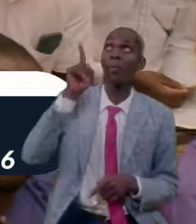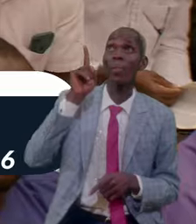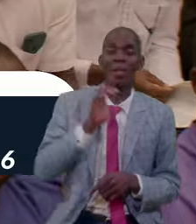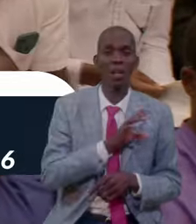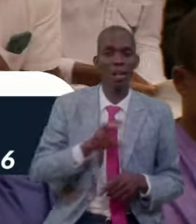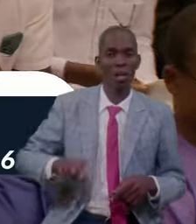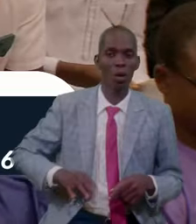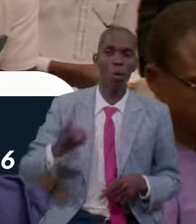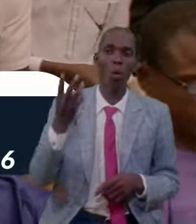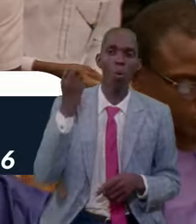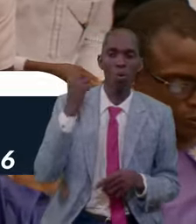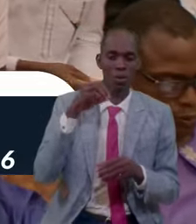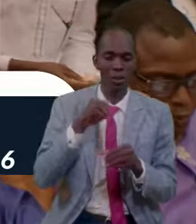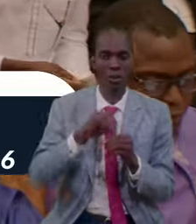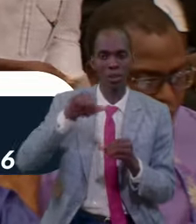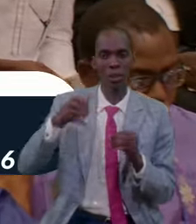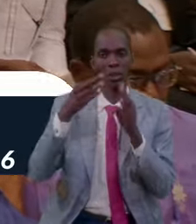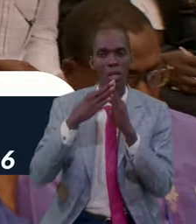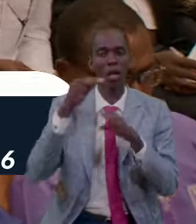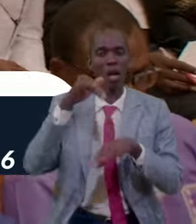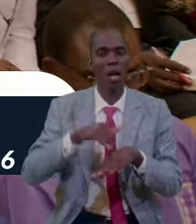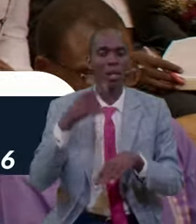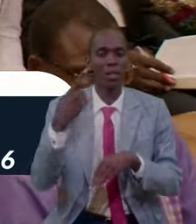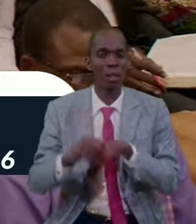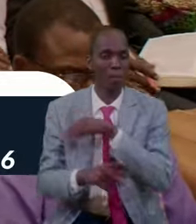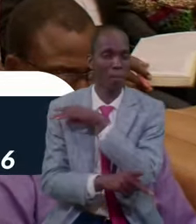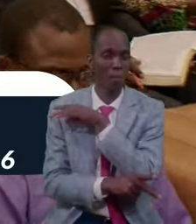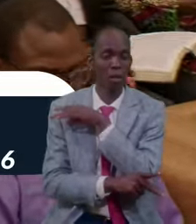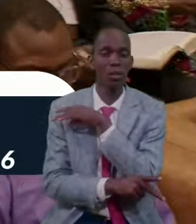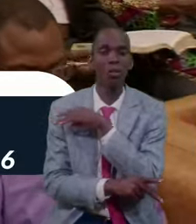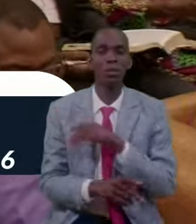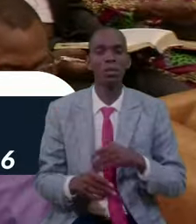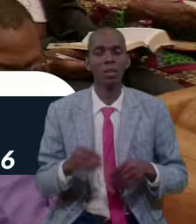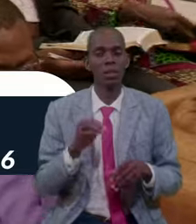in Jerusalem at the Passover,